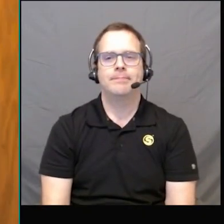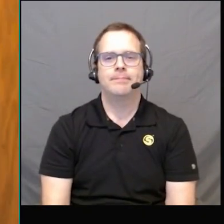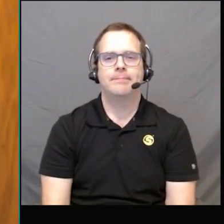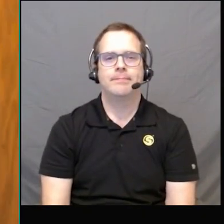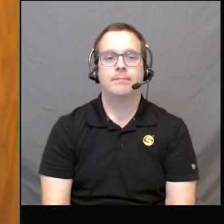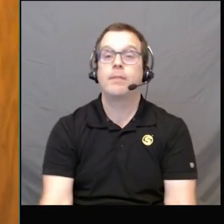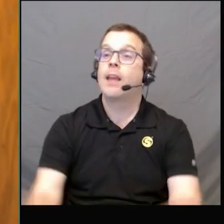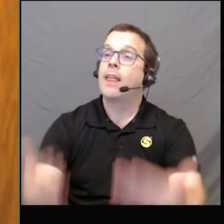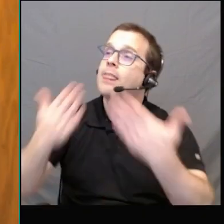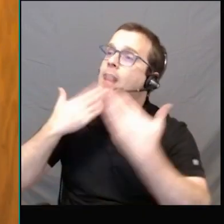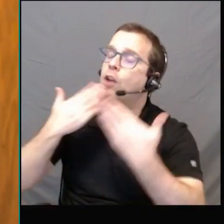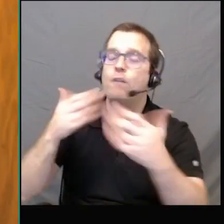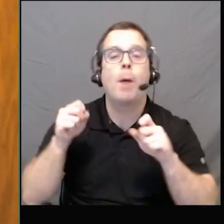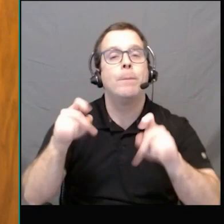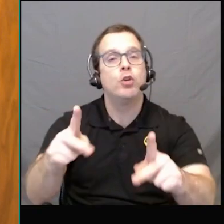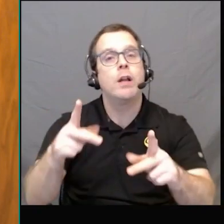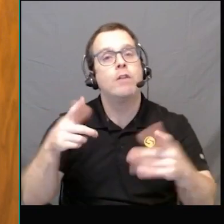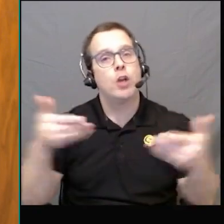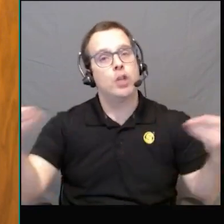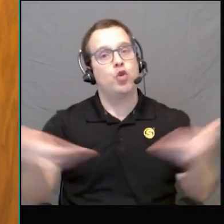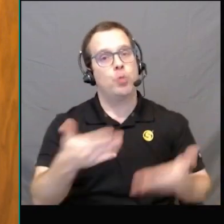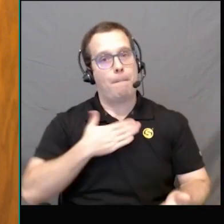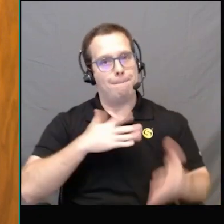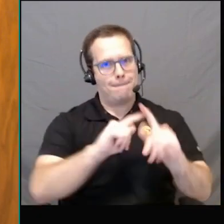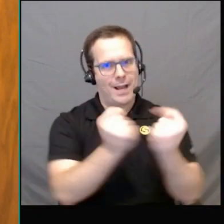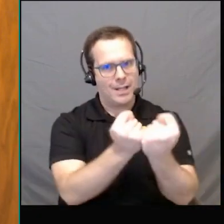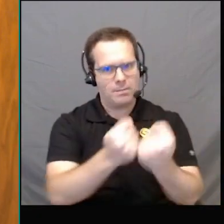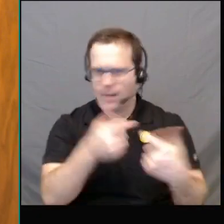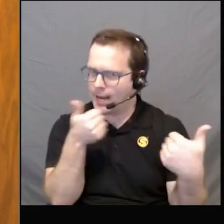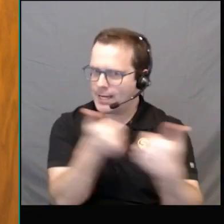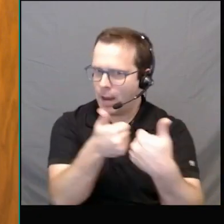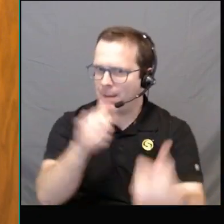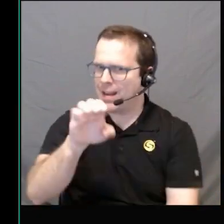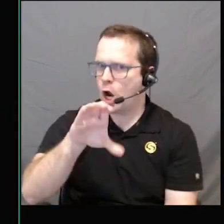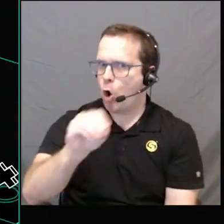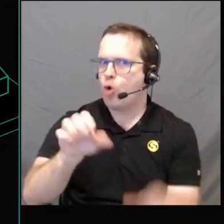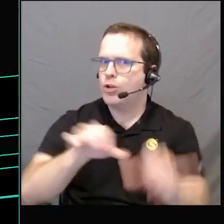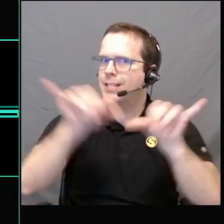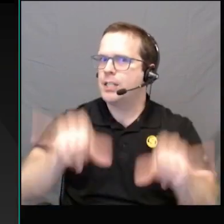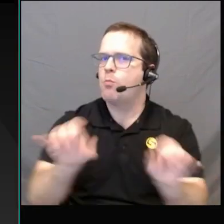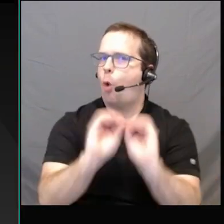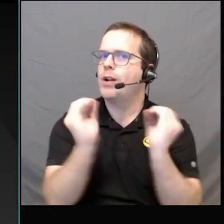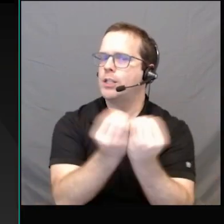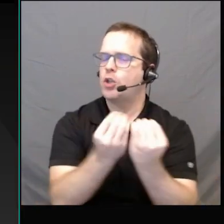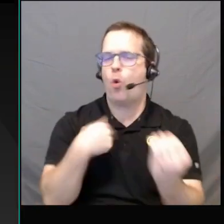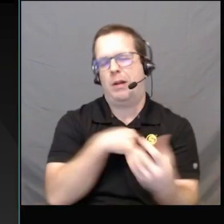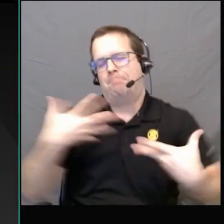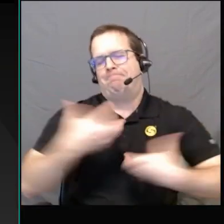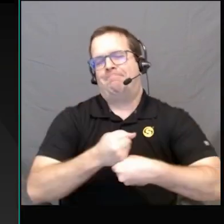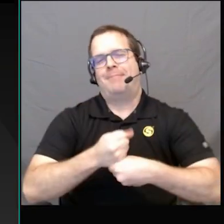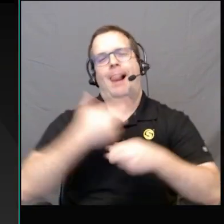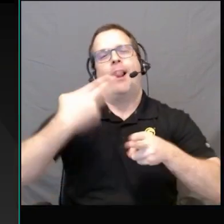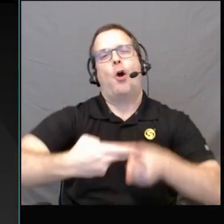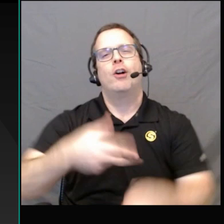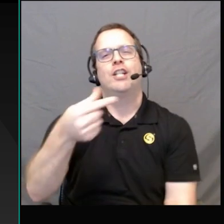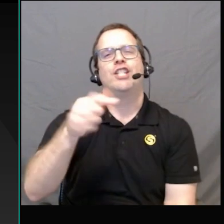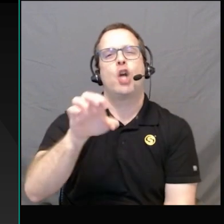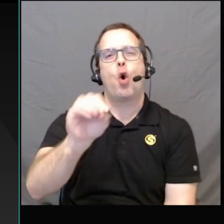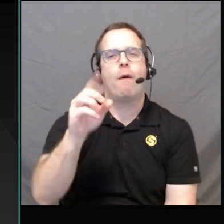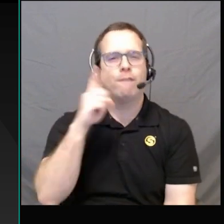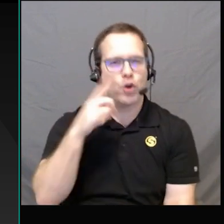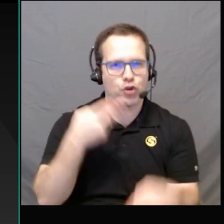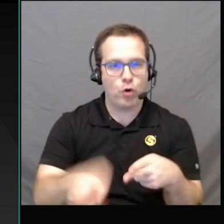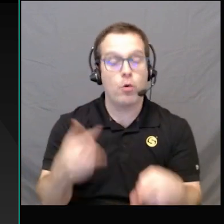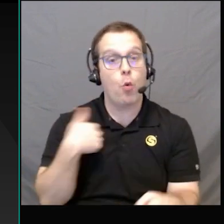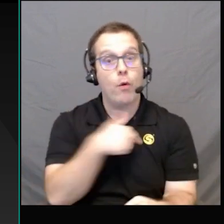Thank you for the opportunity to introduce my team, the Gaming Ecosystem Organization, which we like to call GEO for short. We